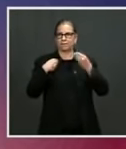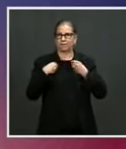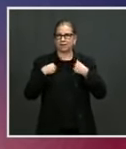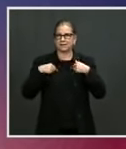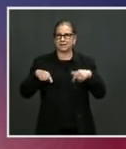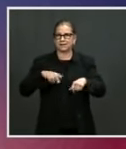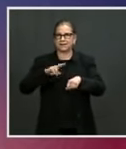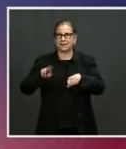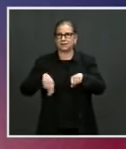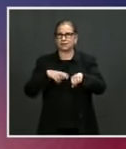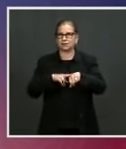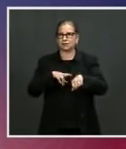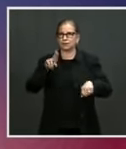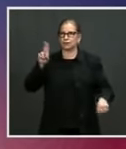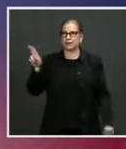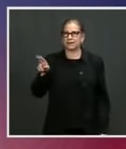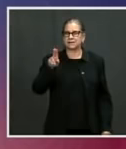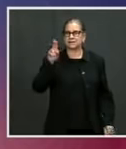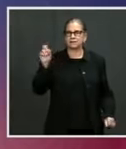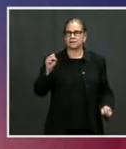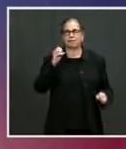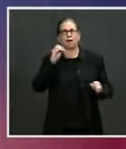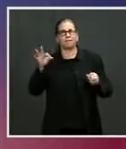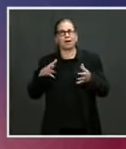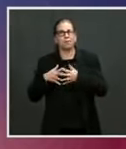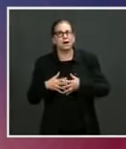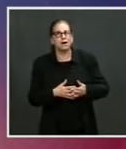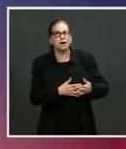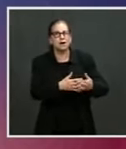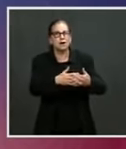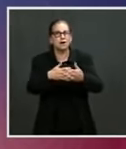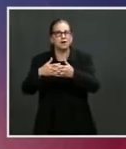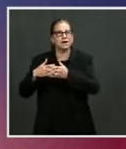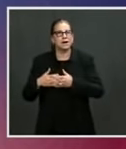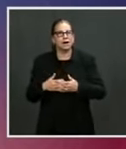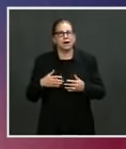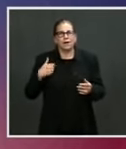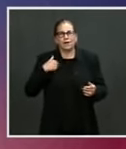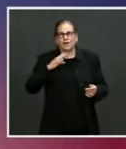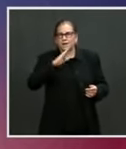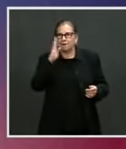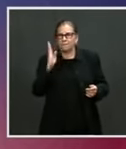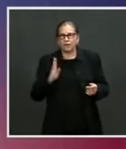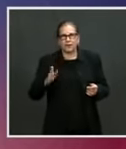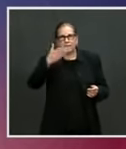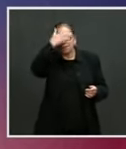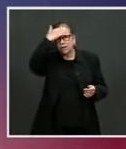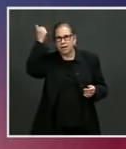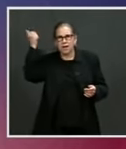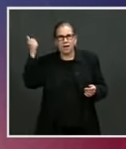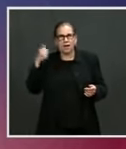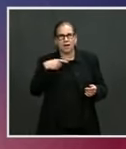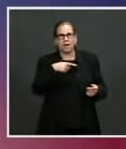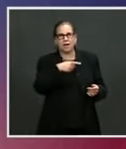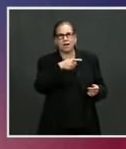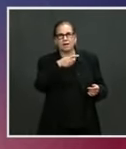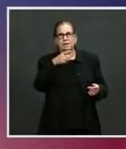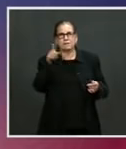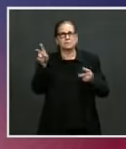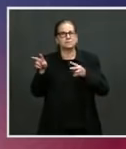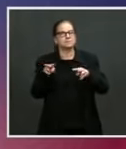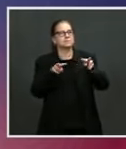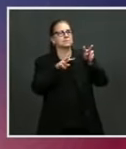United States of America. Let us never forget these heroic souls, our brothers